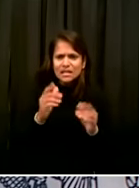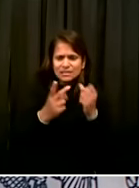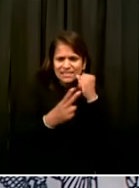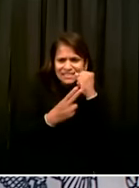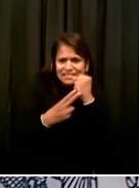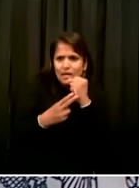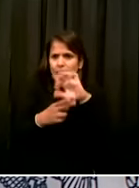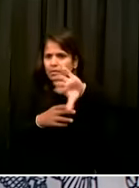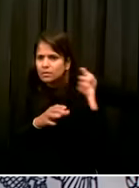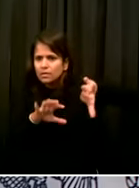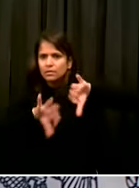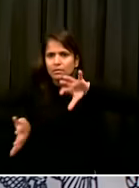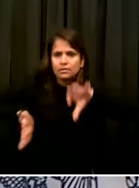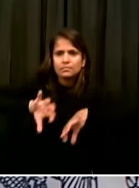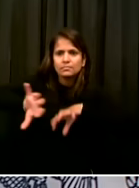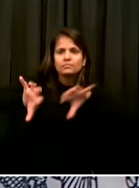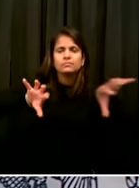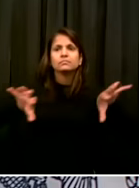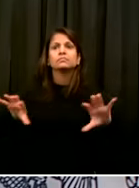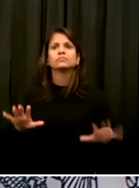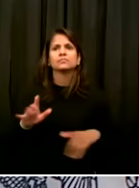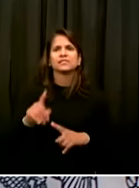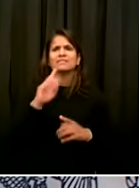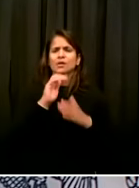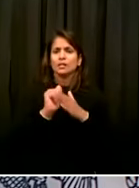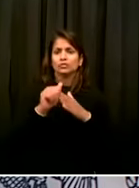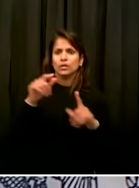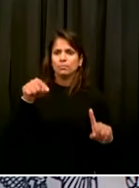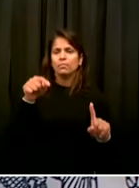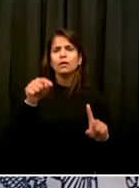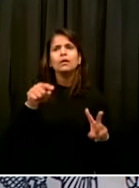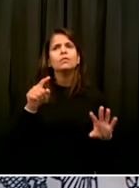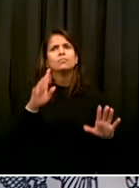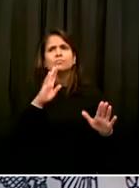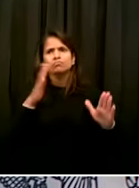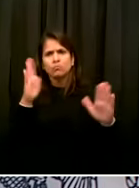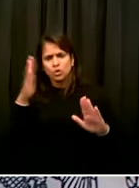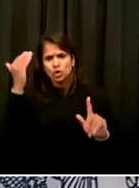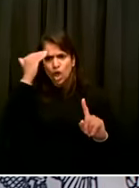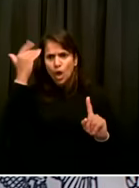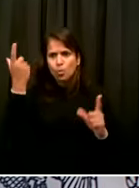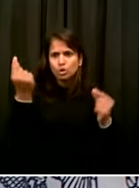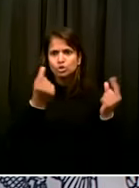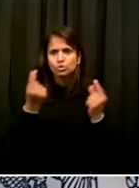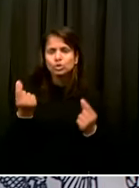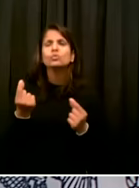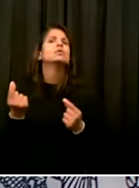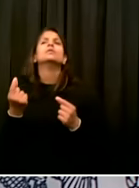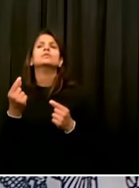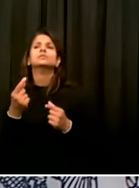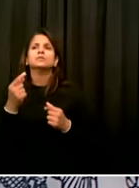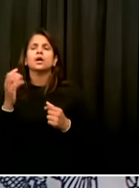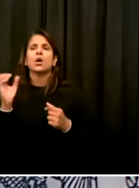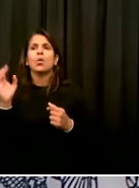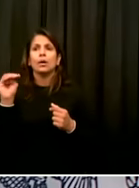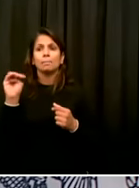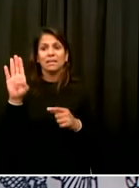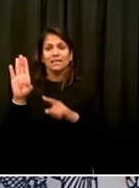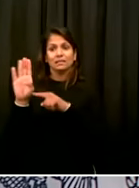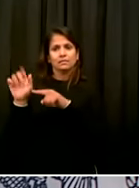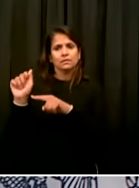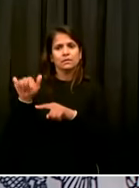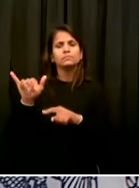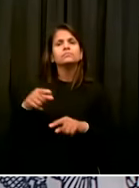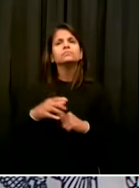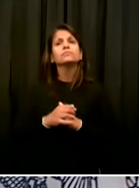agency, constantly looking at facts and changing conditions. So I say that to say to you, of course they take into account